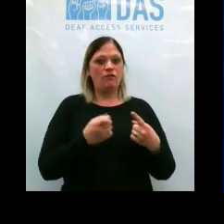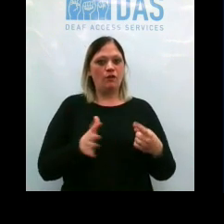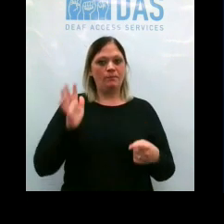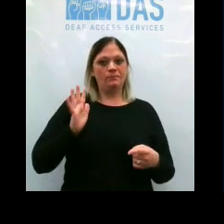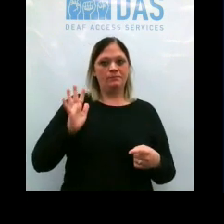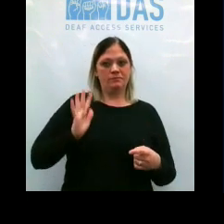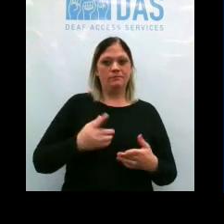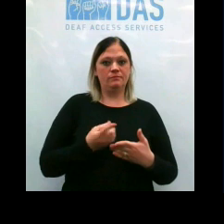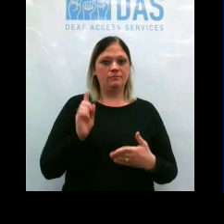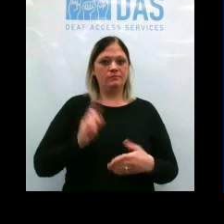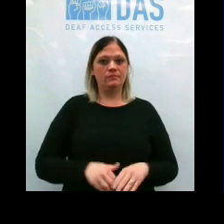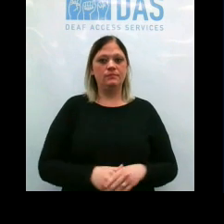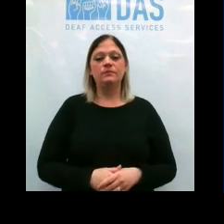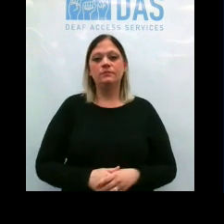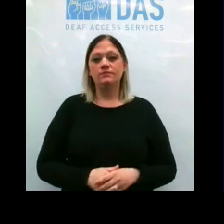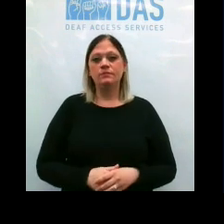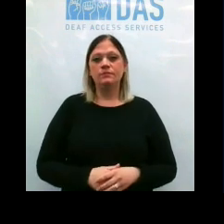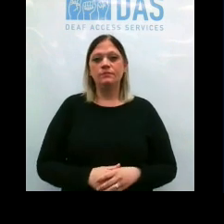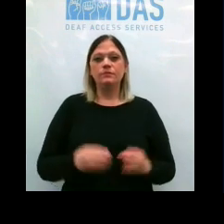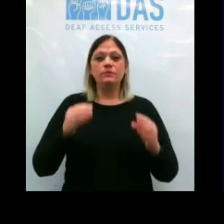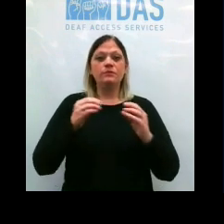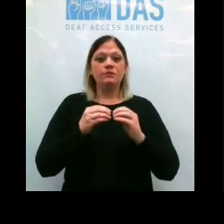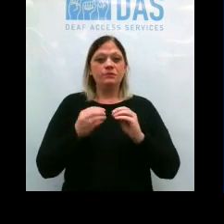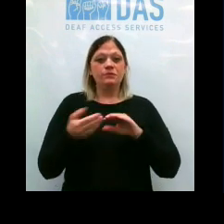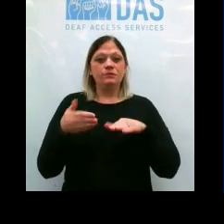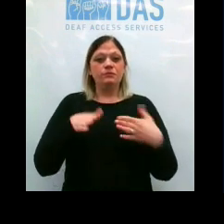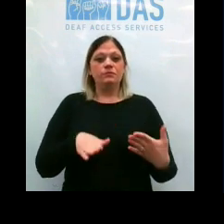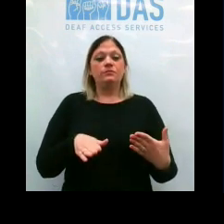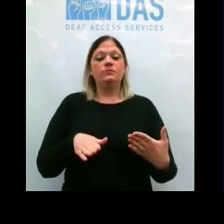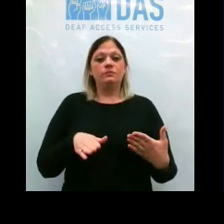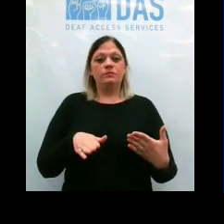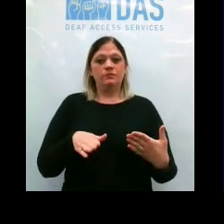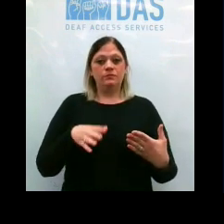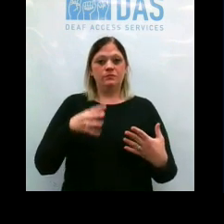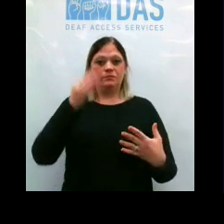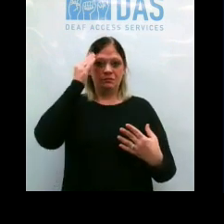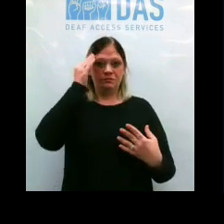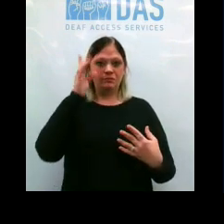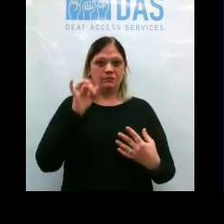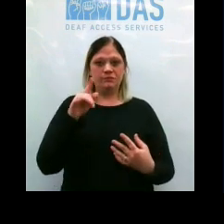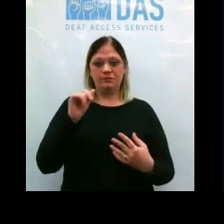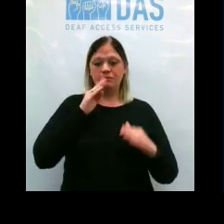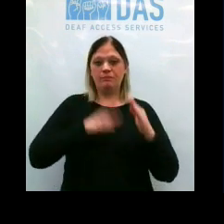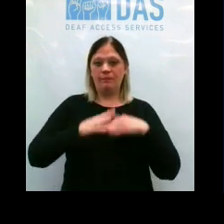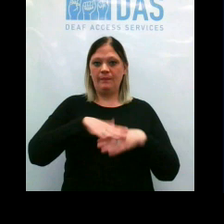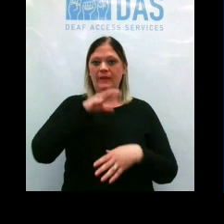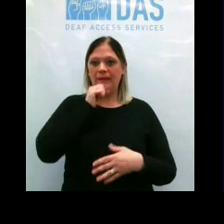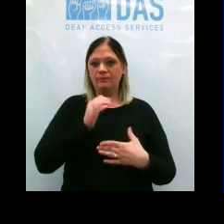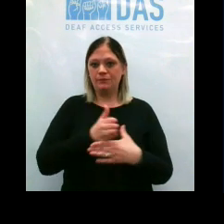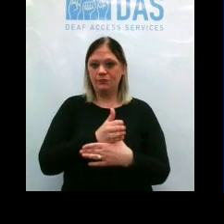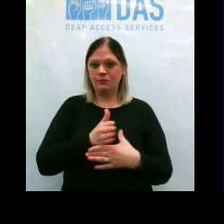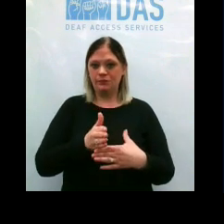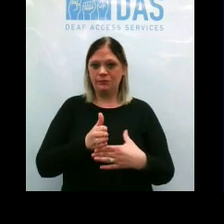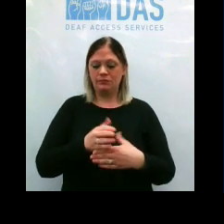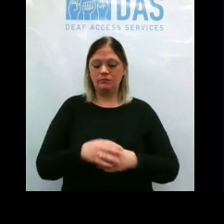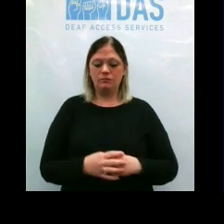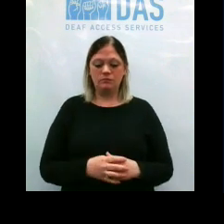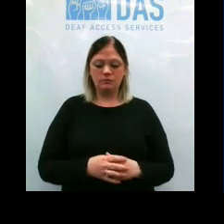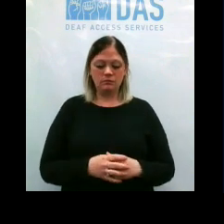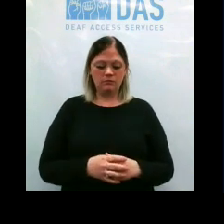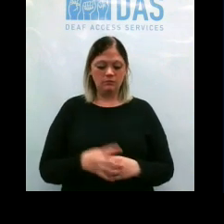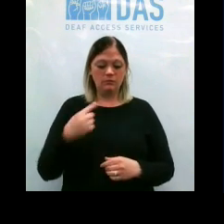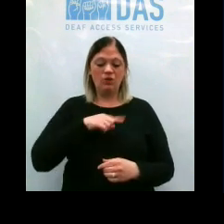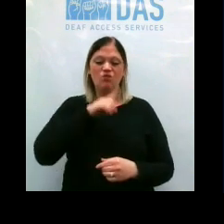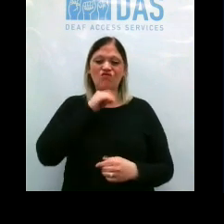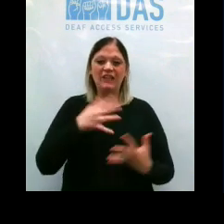little over a week ago. Mortality data. This is information, of course, based on age range. We really